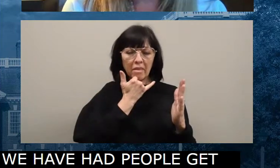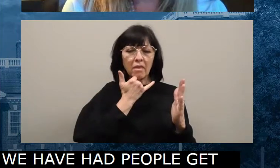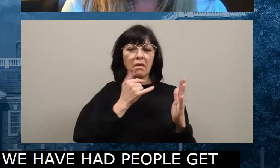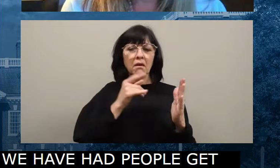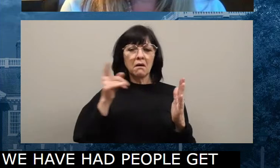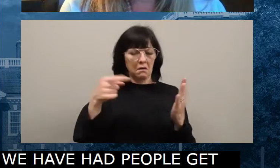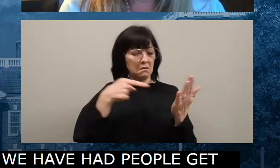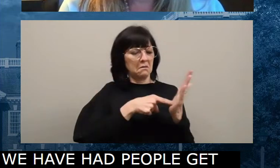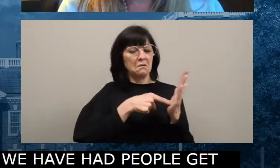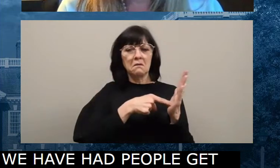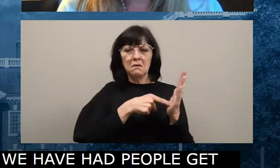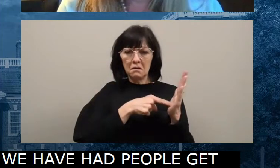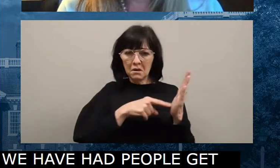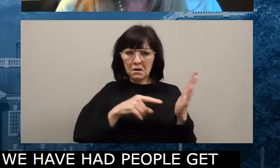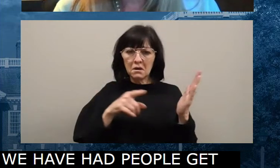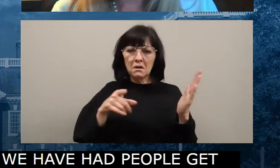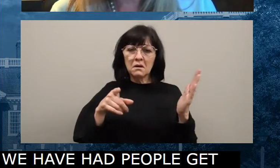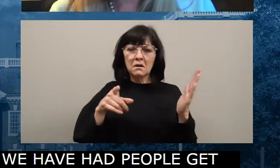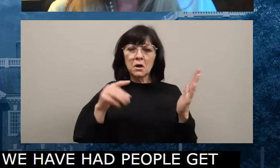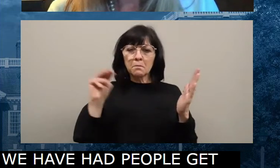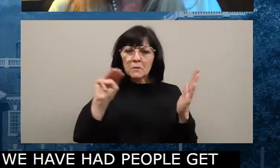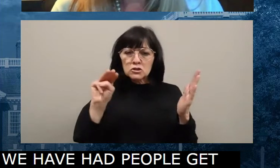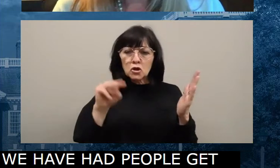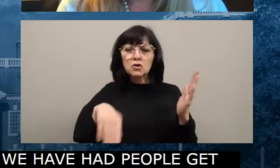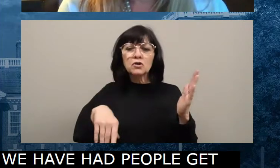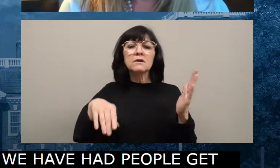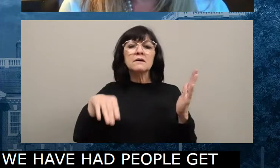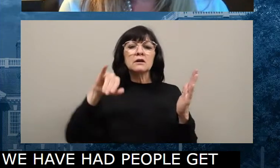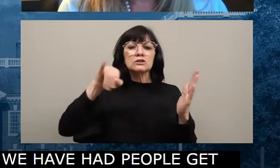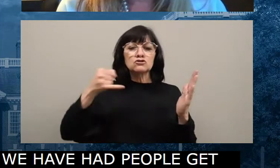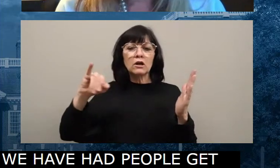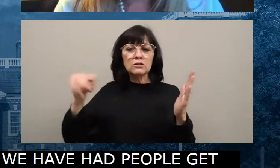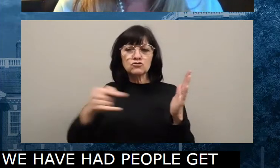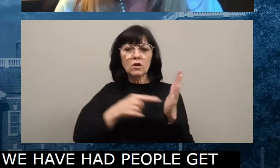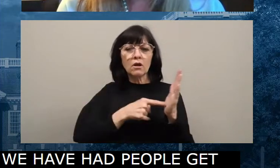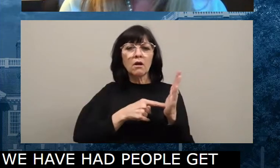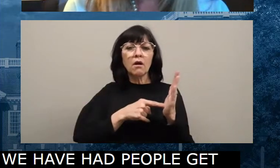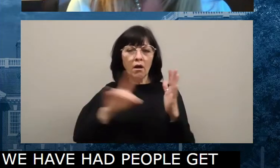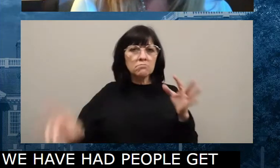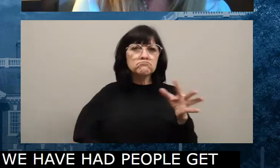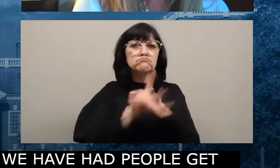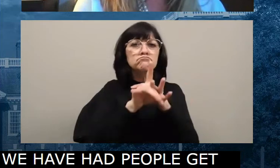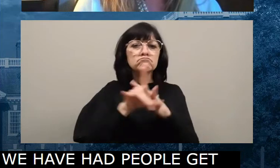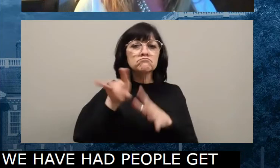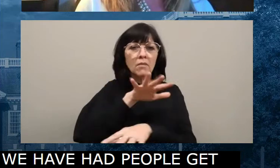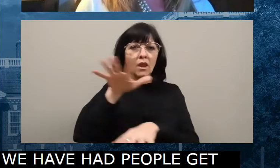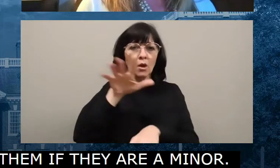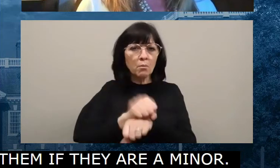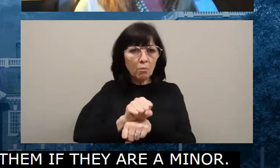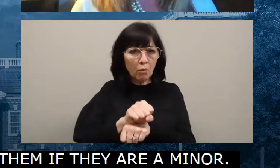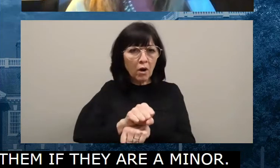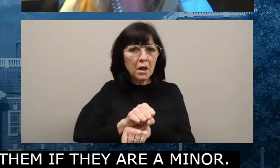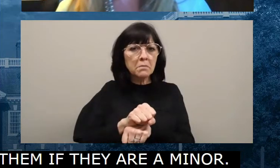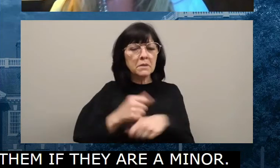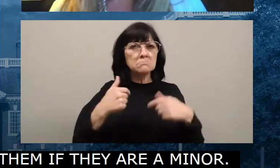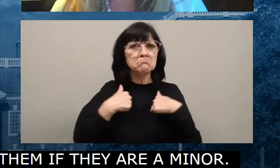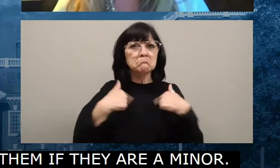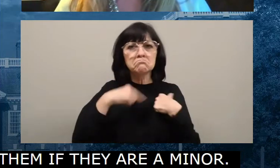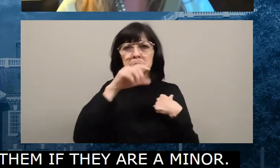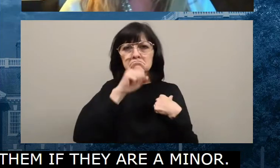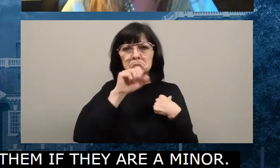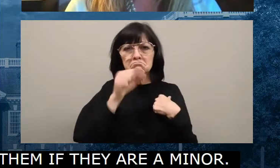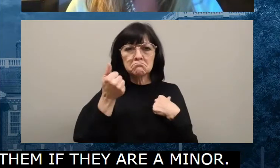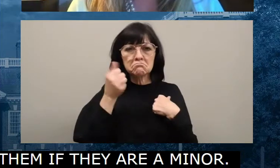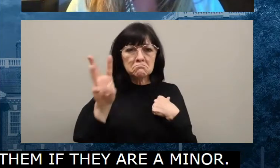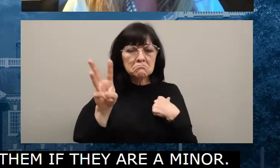if they are a minor. But there have been people who have shown up for appointments and have